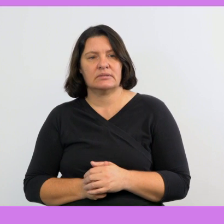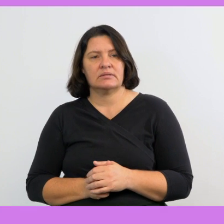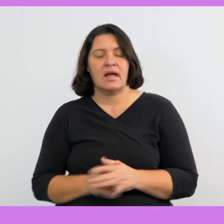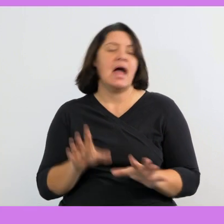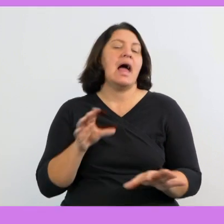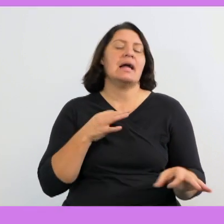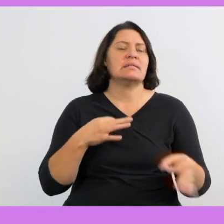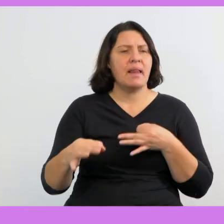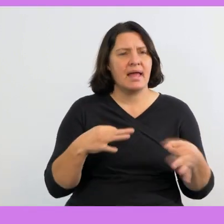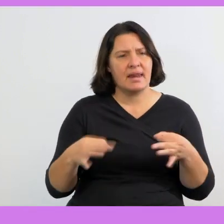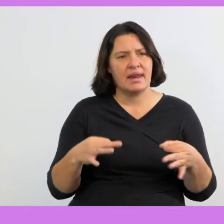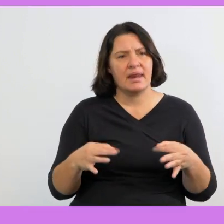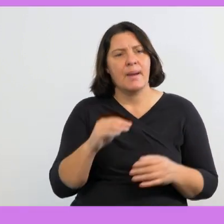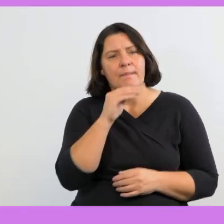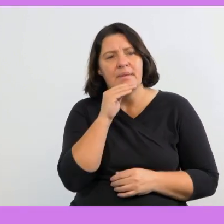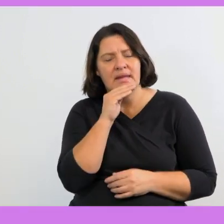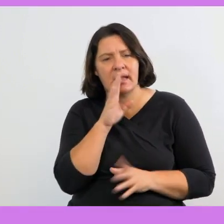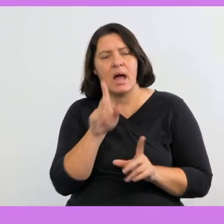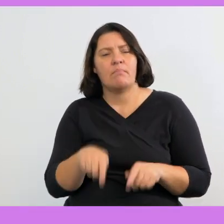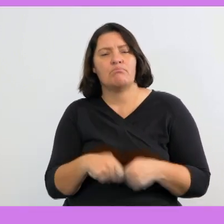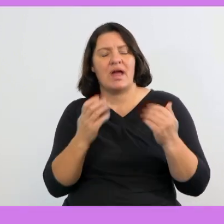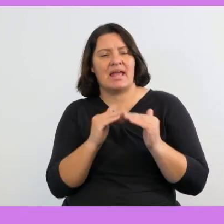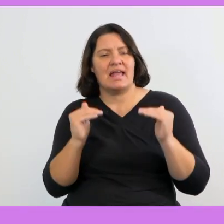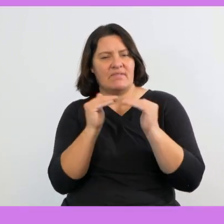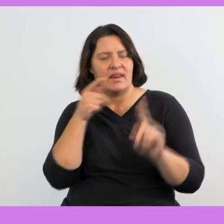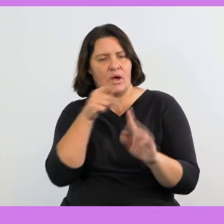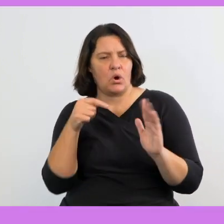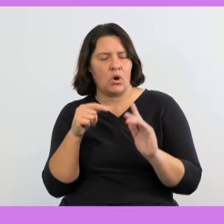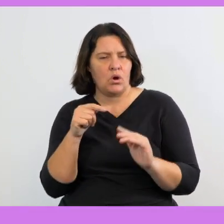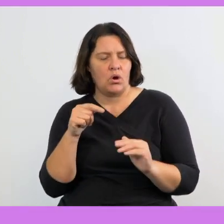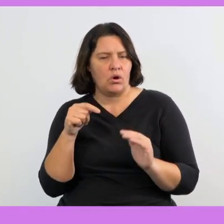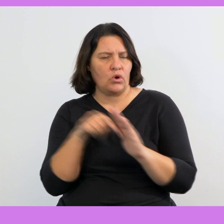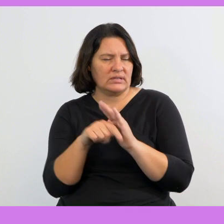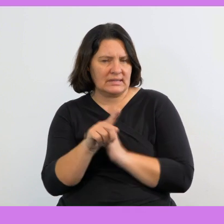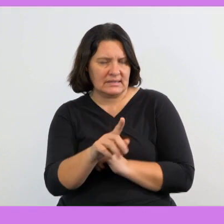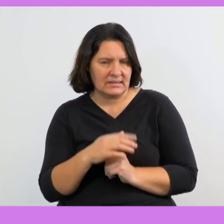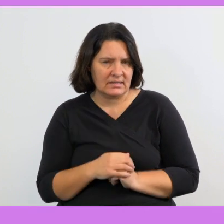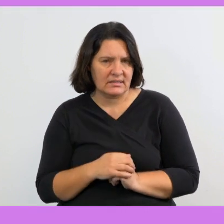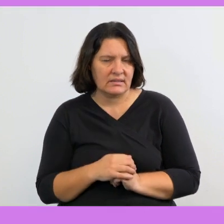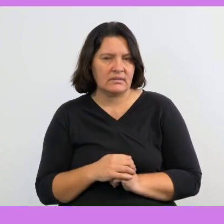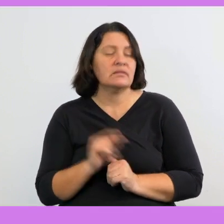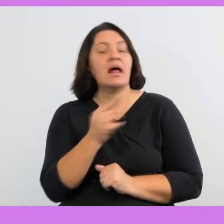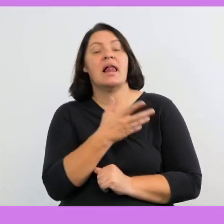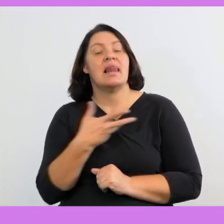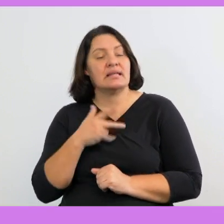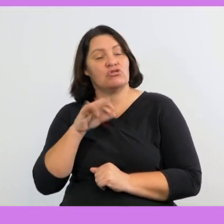It says, explain the meaning of break even in this context. Remember,